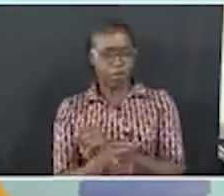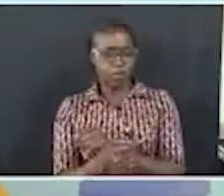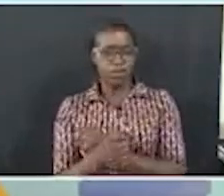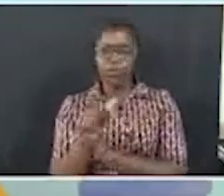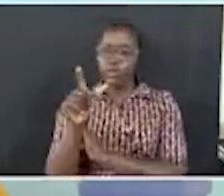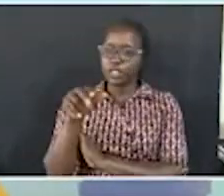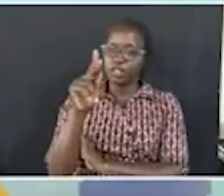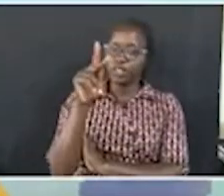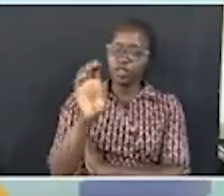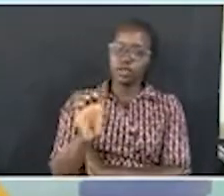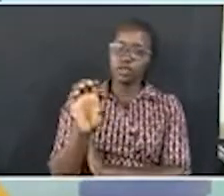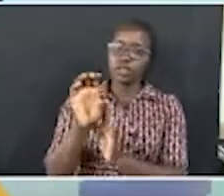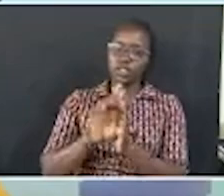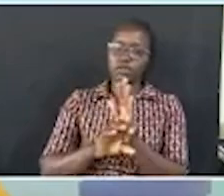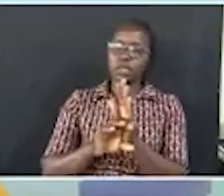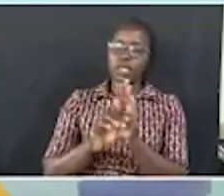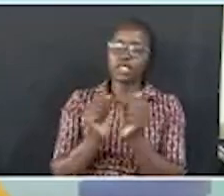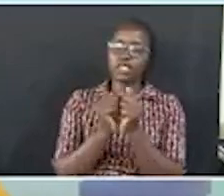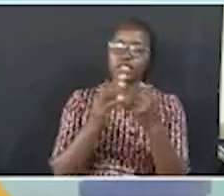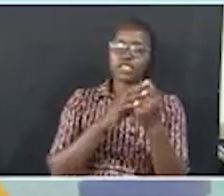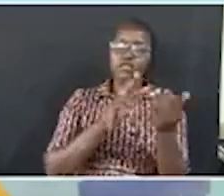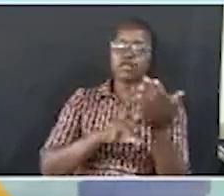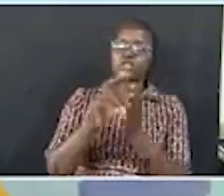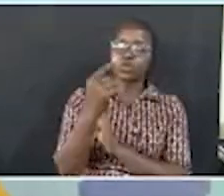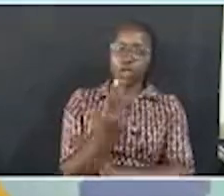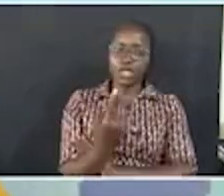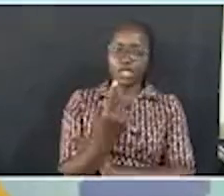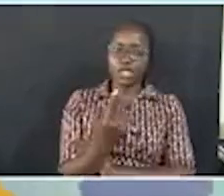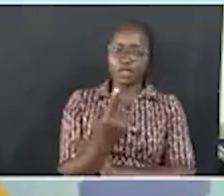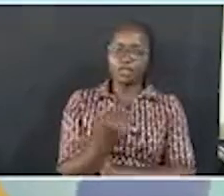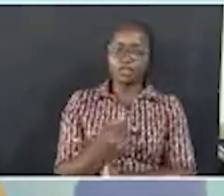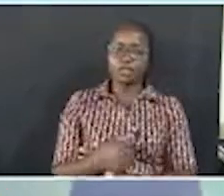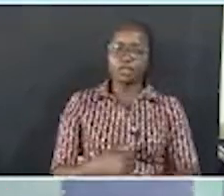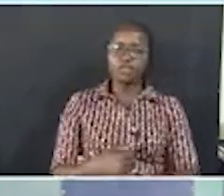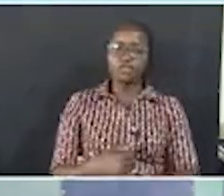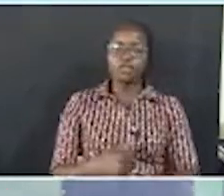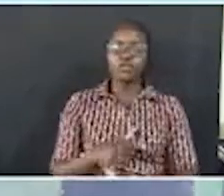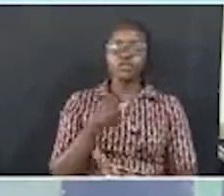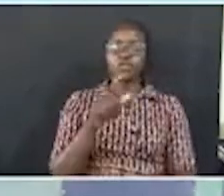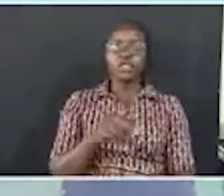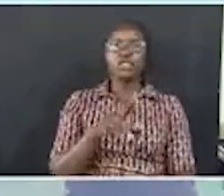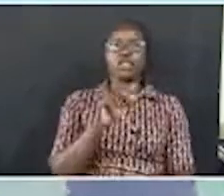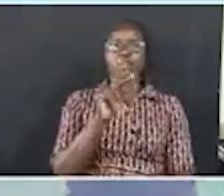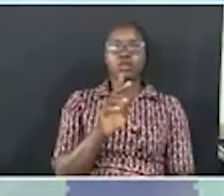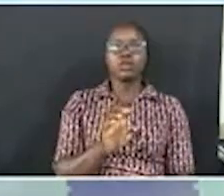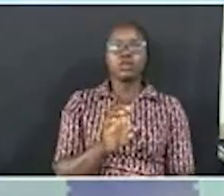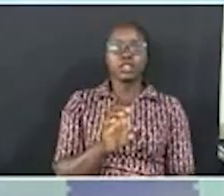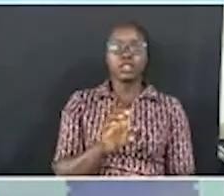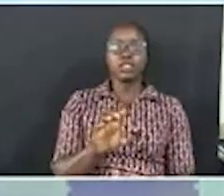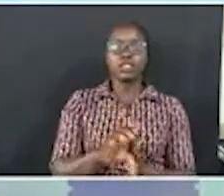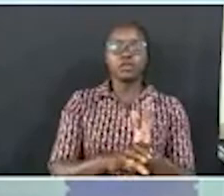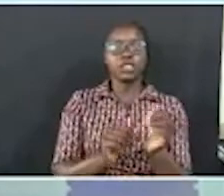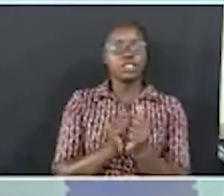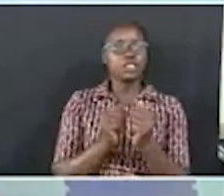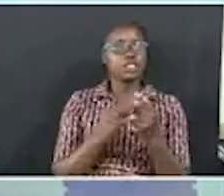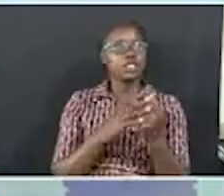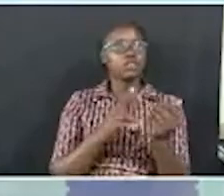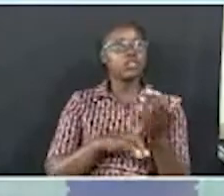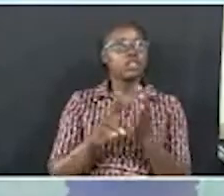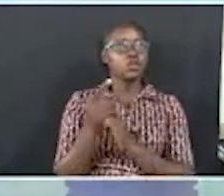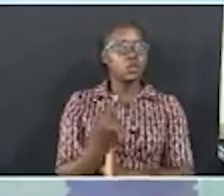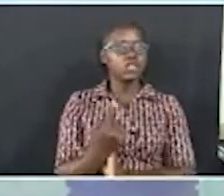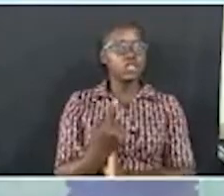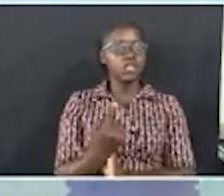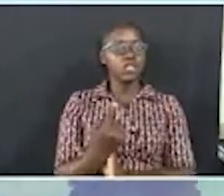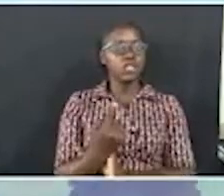Luke chapter 18 verse 1 was our key text. Luke chapter 18 verse 1. Luke chapter 18 verse 1. I don't know if you will find it. Luke